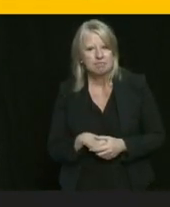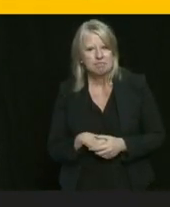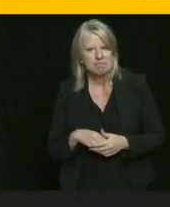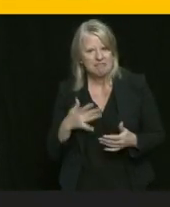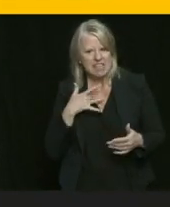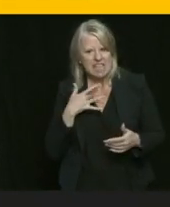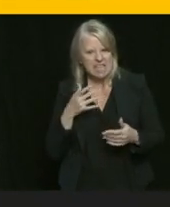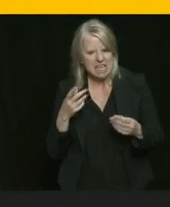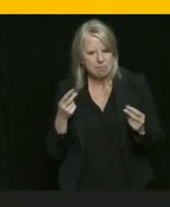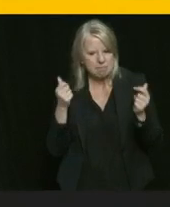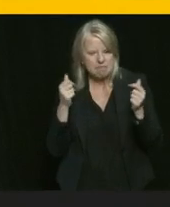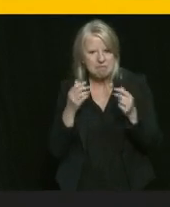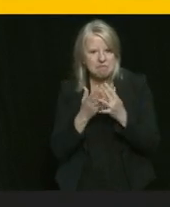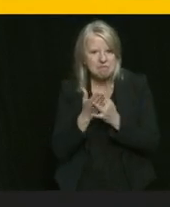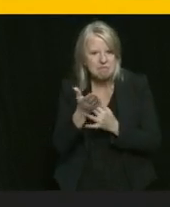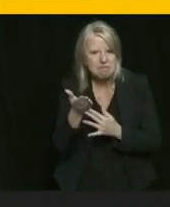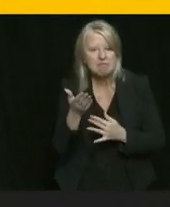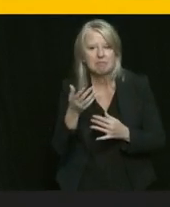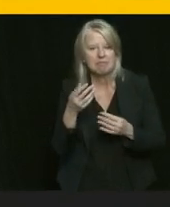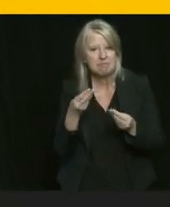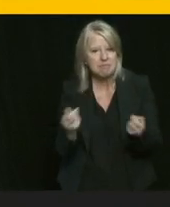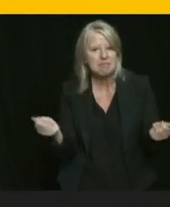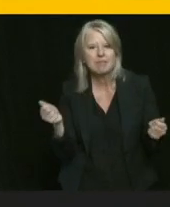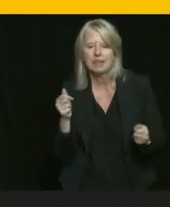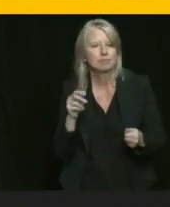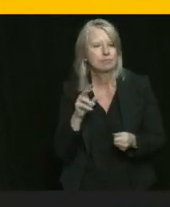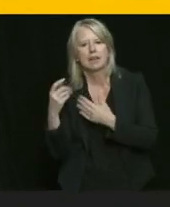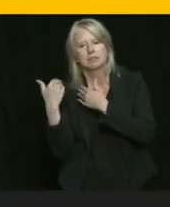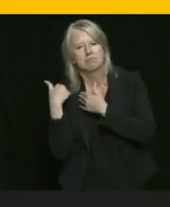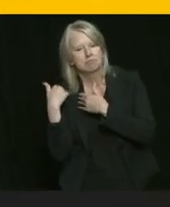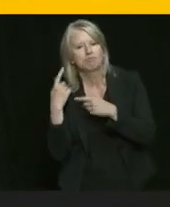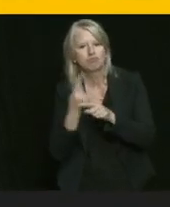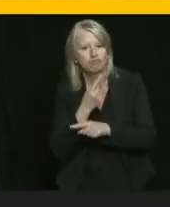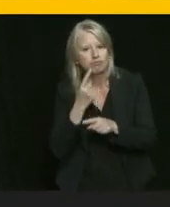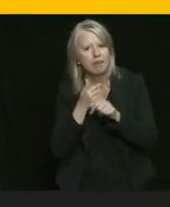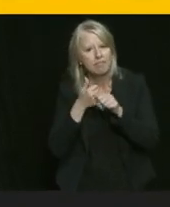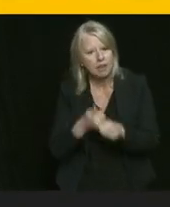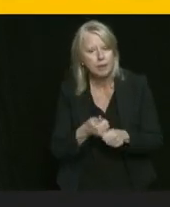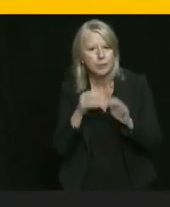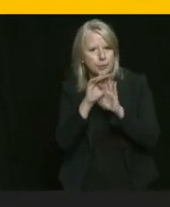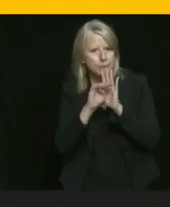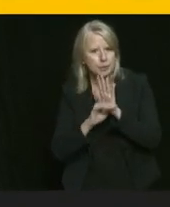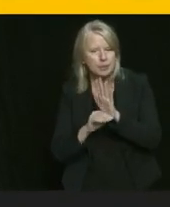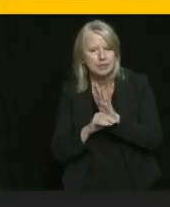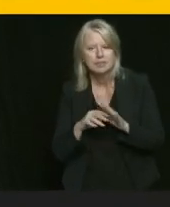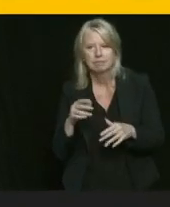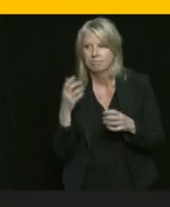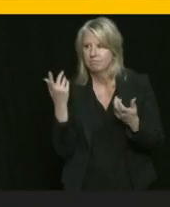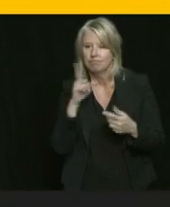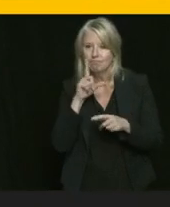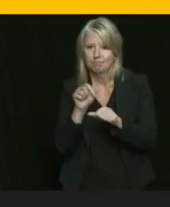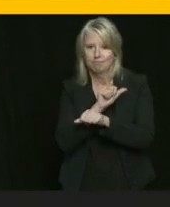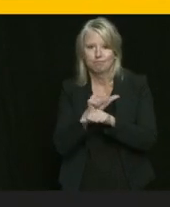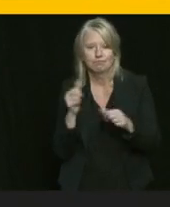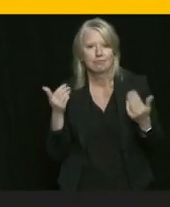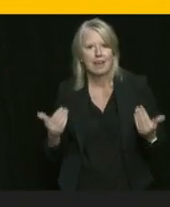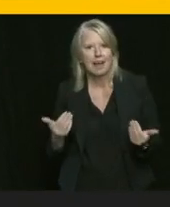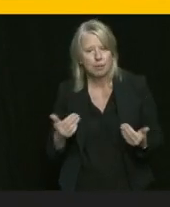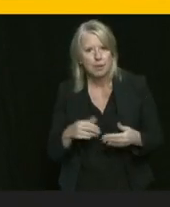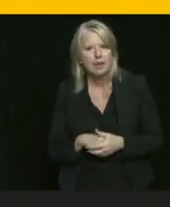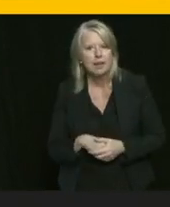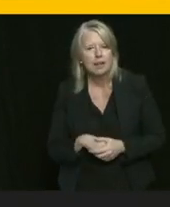crisis by only relying on public health. The reality is that we